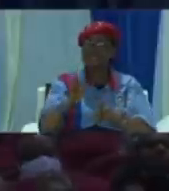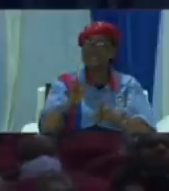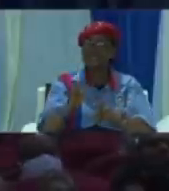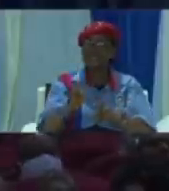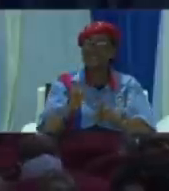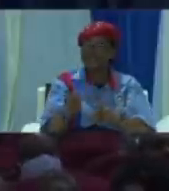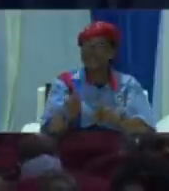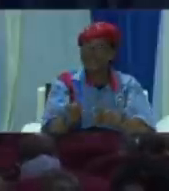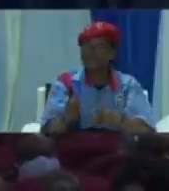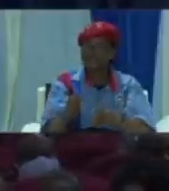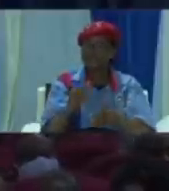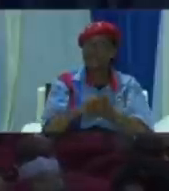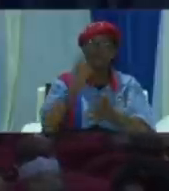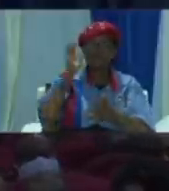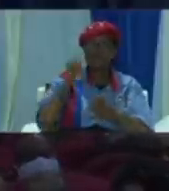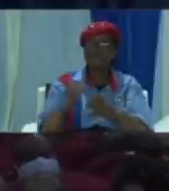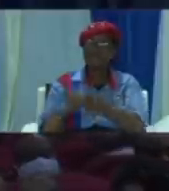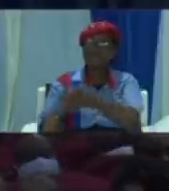higher.